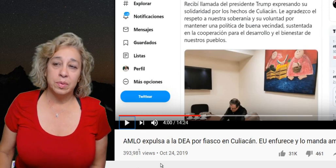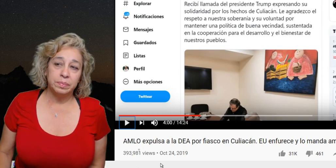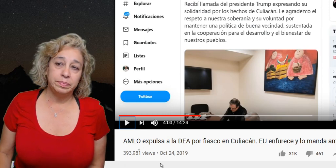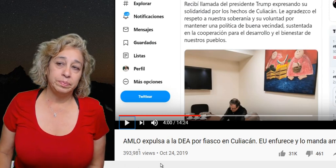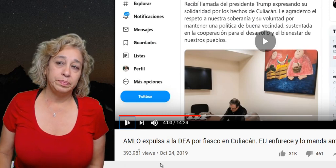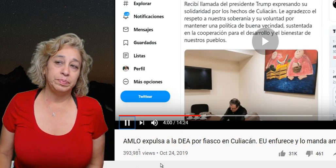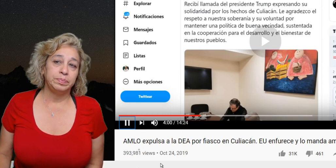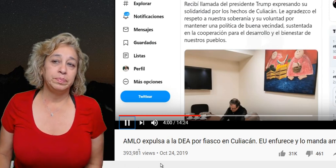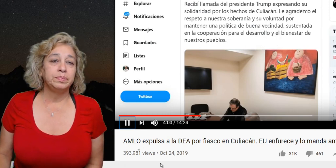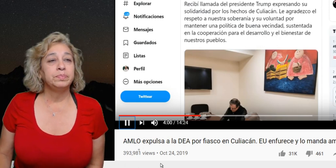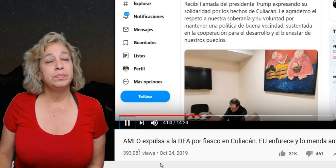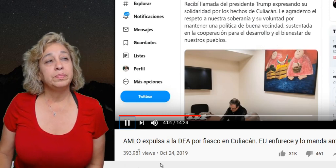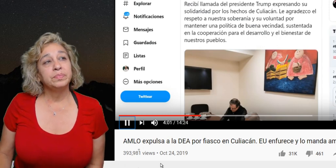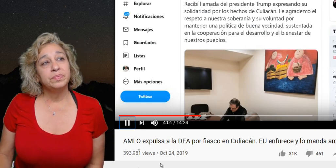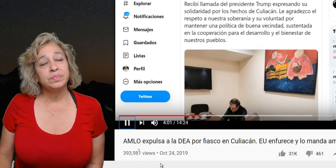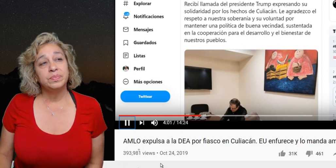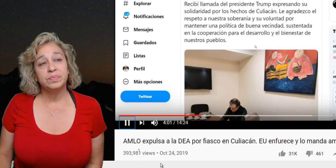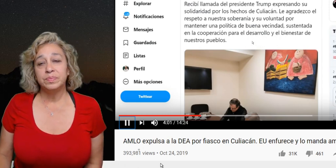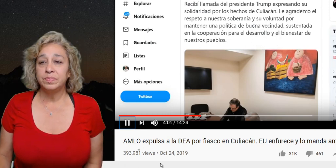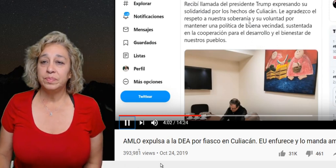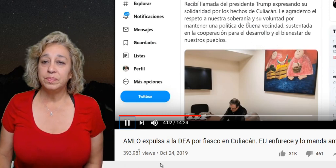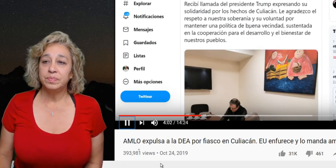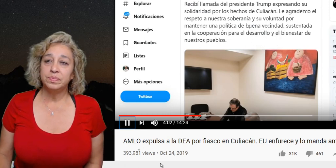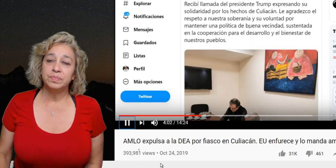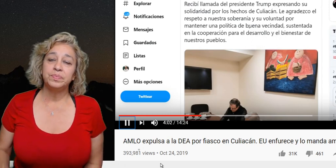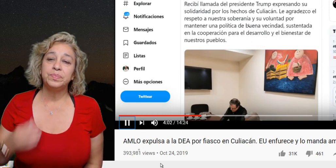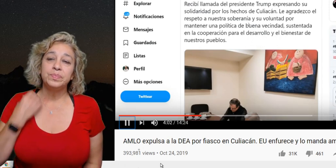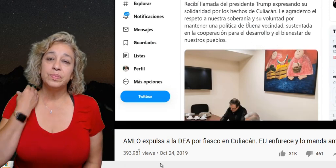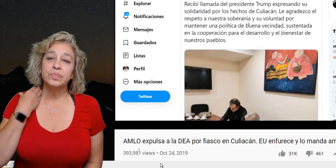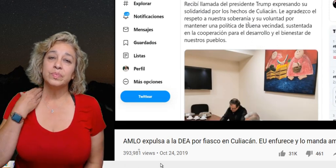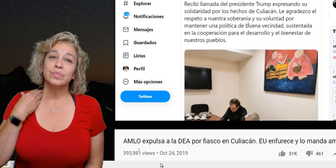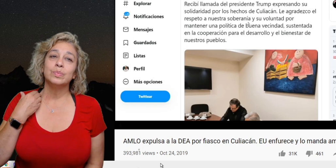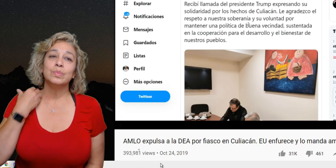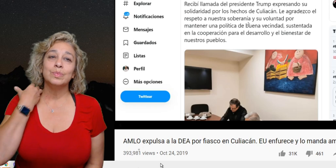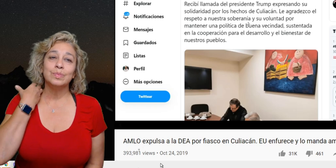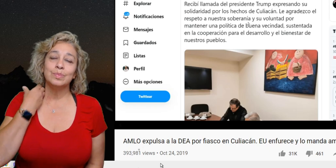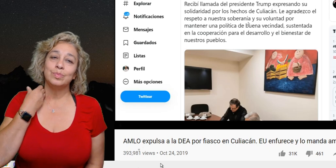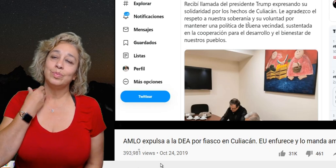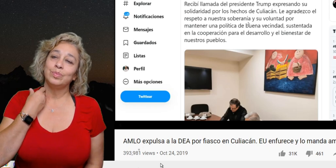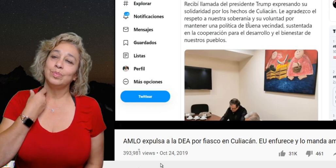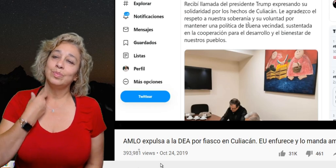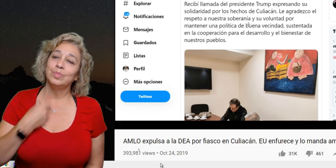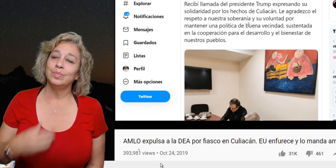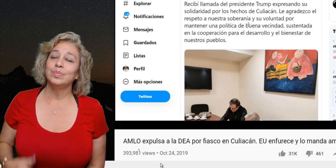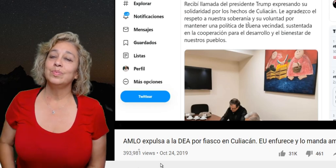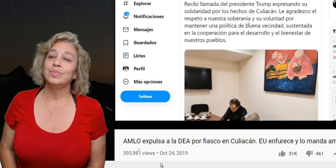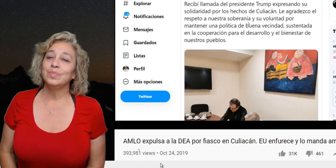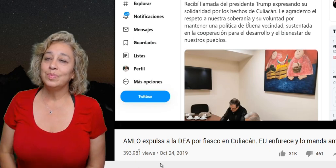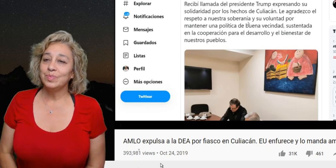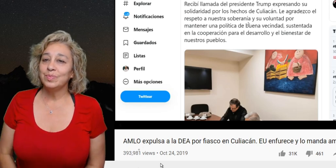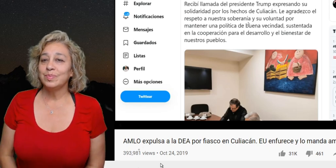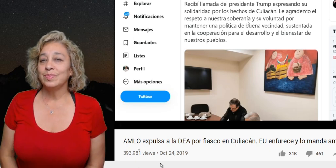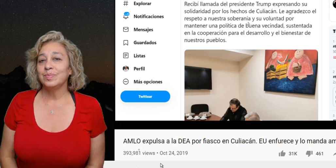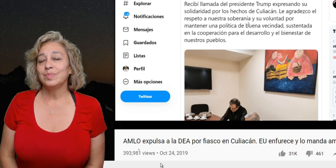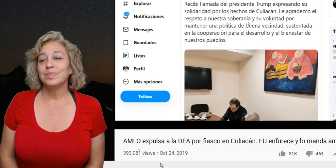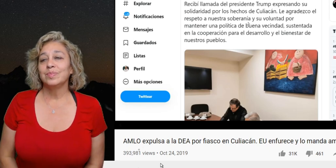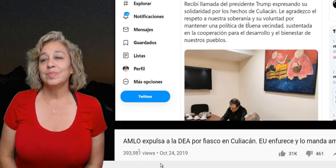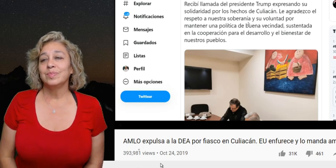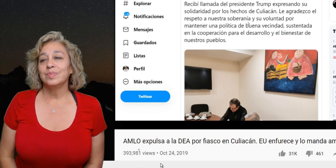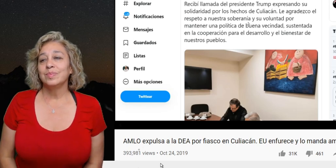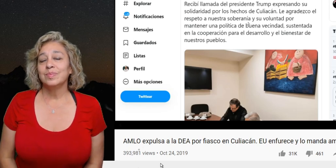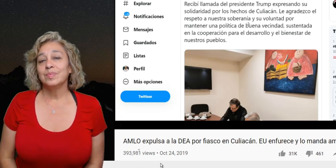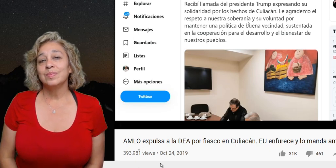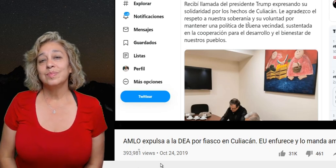people. En su tweet, recibí llamada del presidente Trump expresando su solidaridad por los hechos de Culiacán.